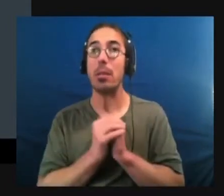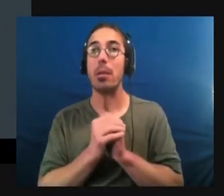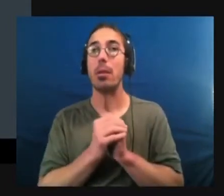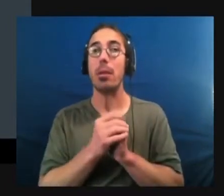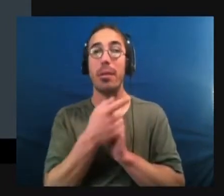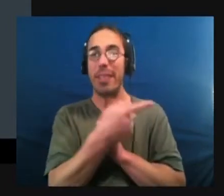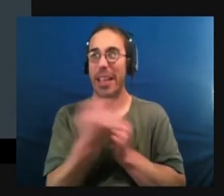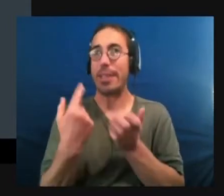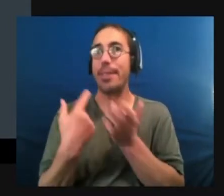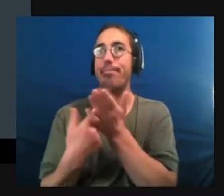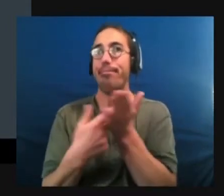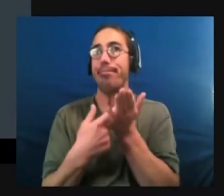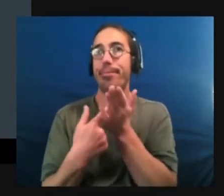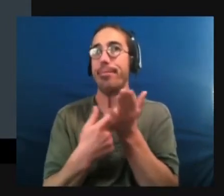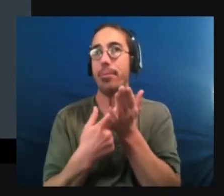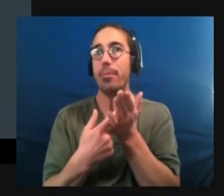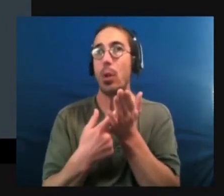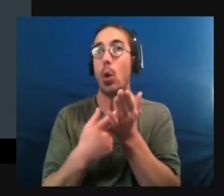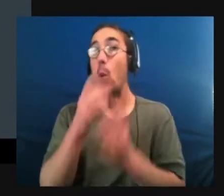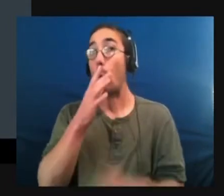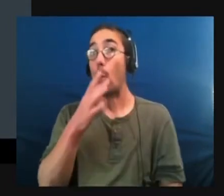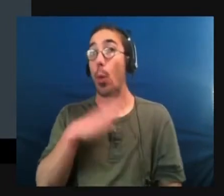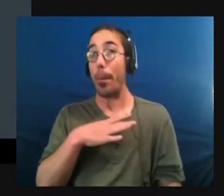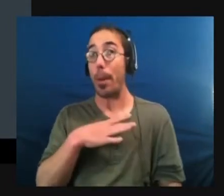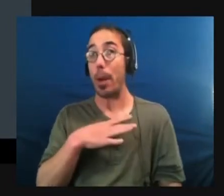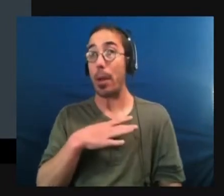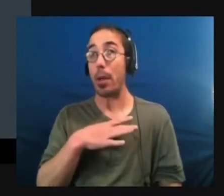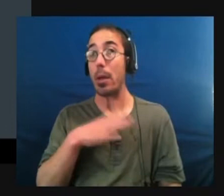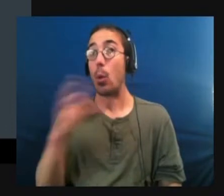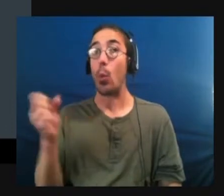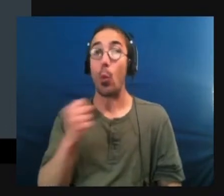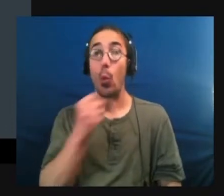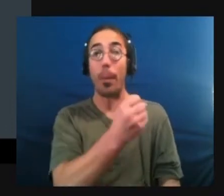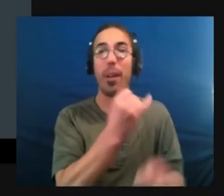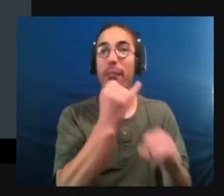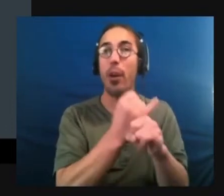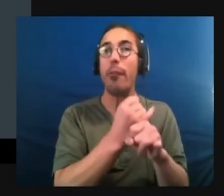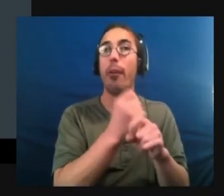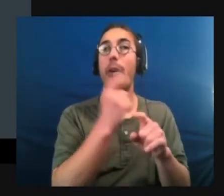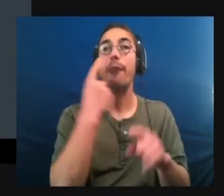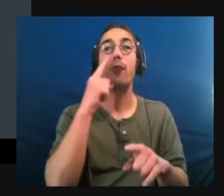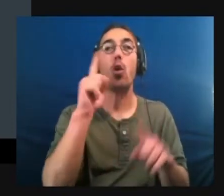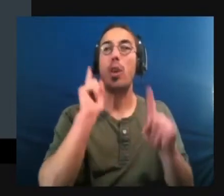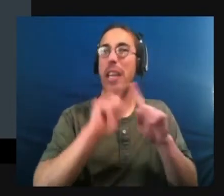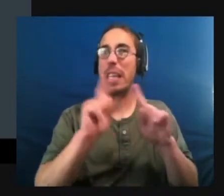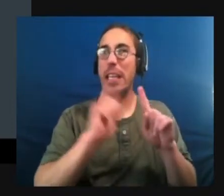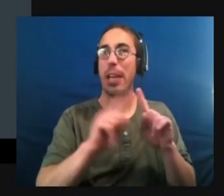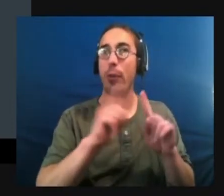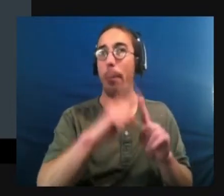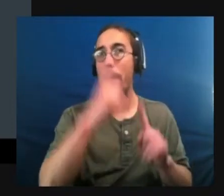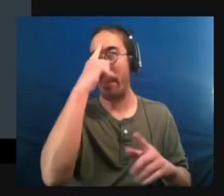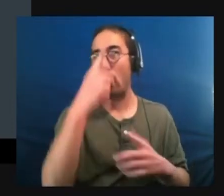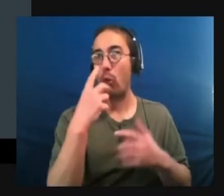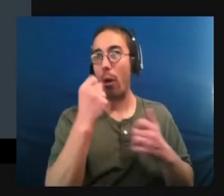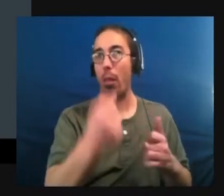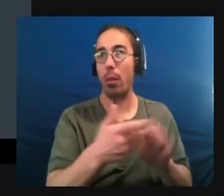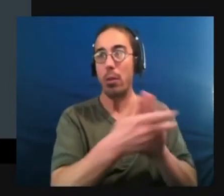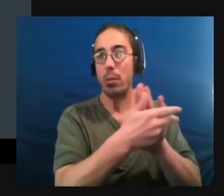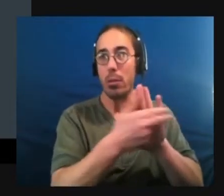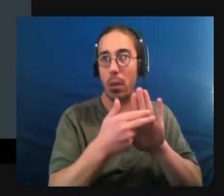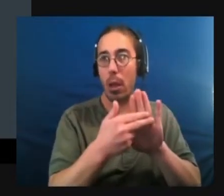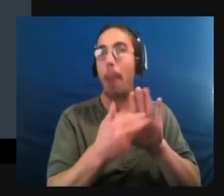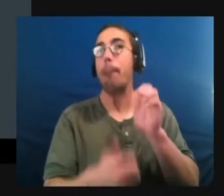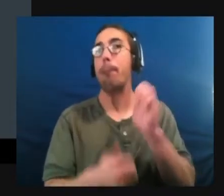about women being institutionalized for different mental health diagnoses, most typically